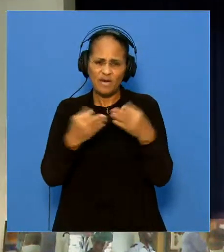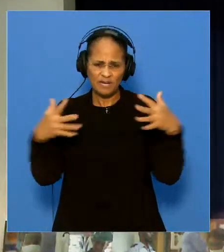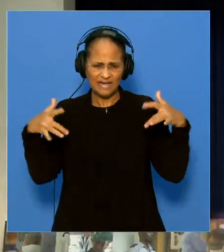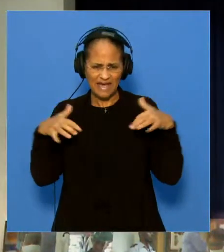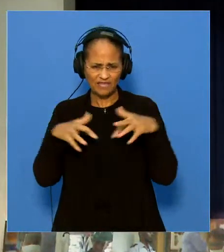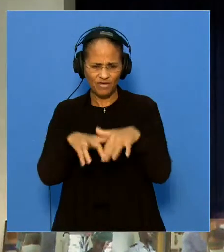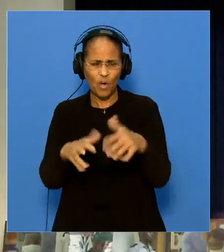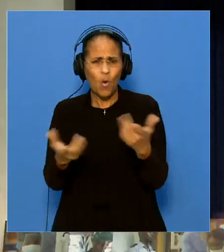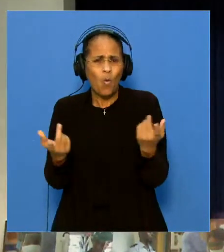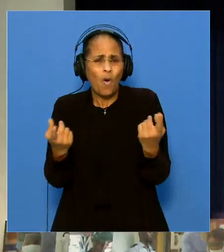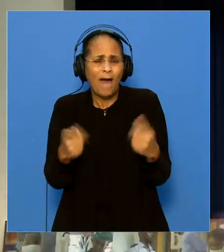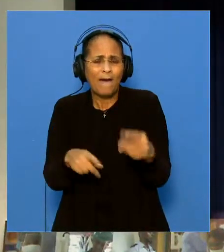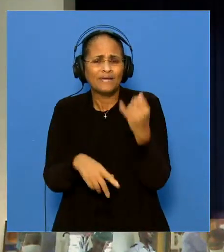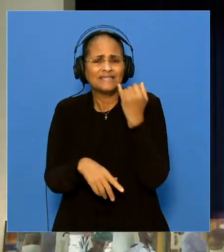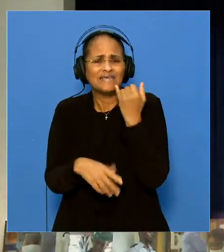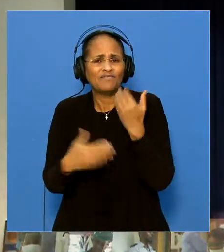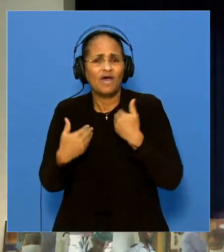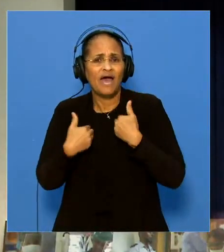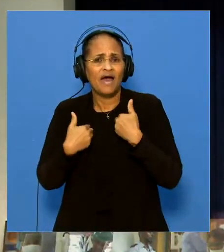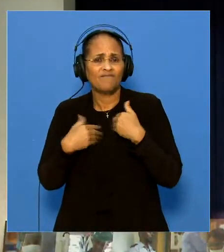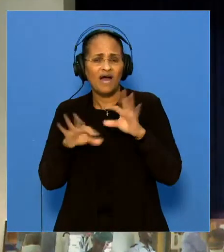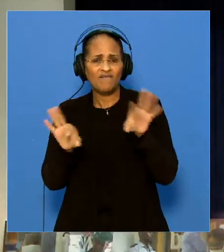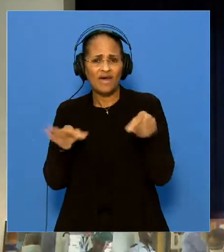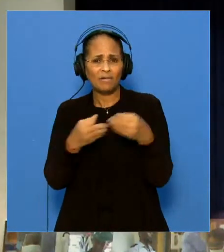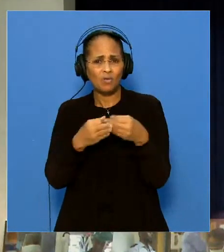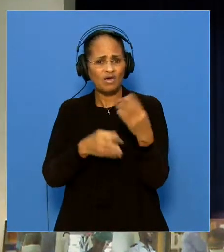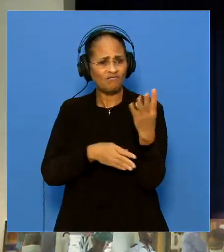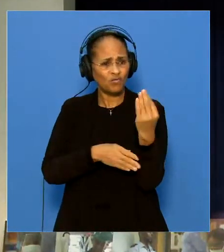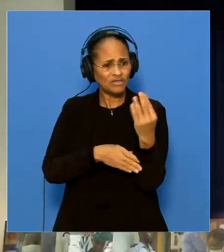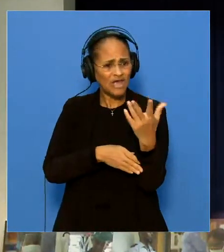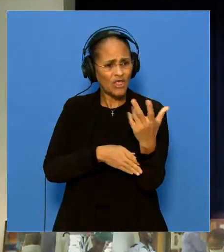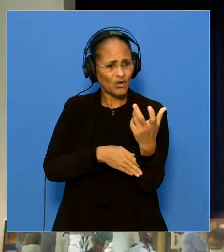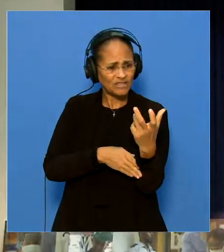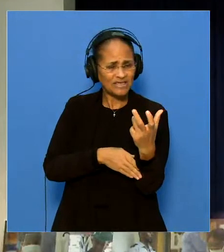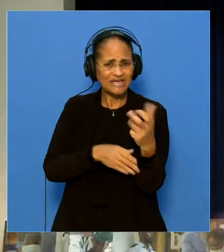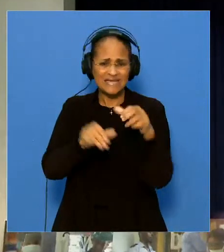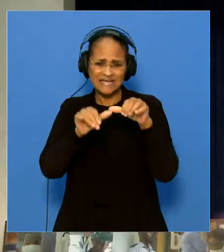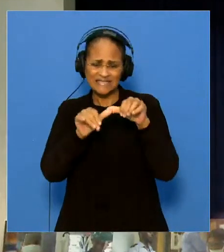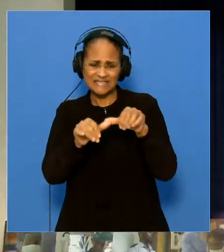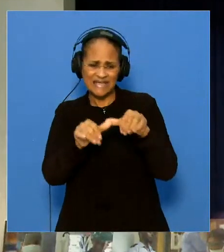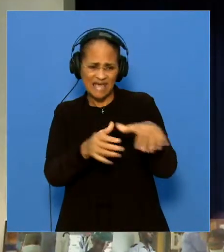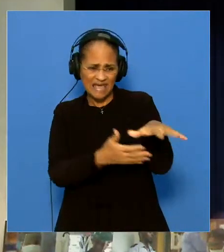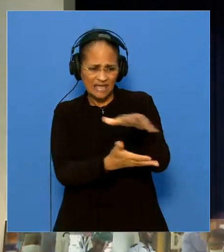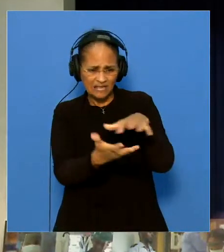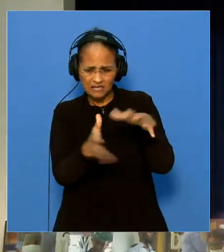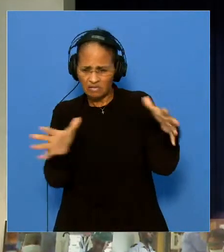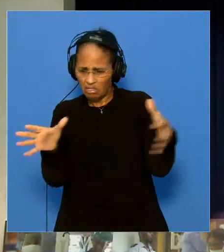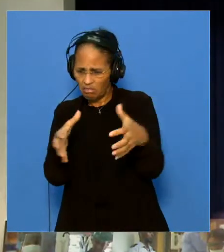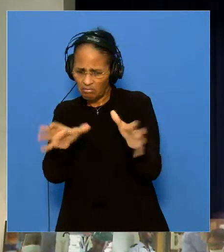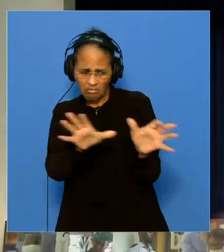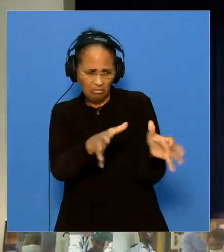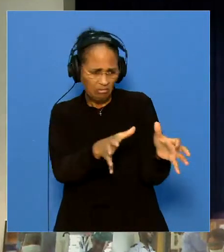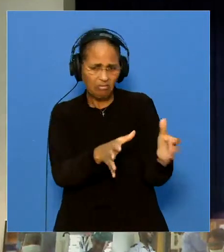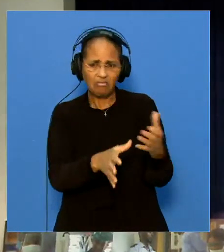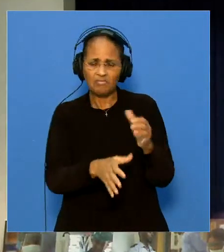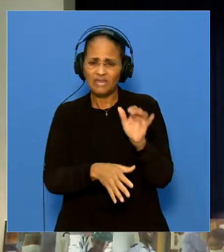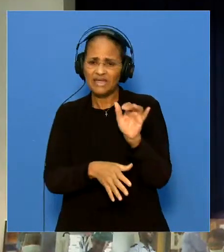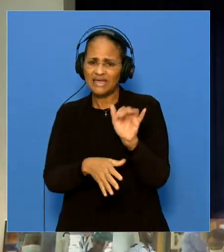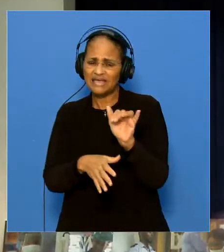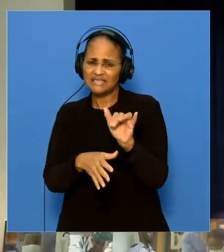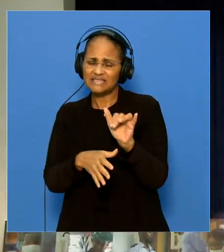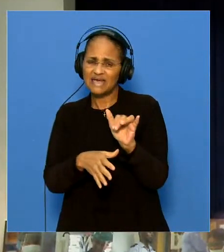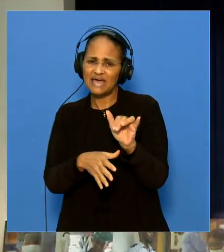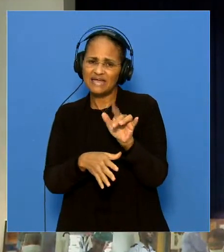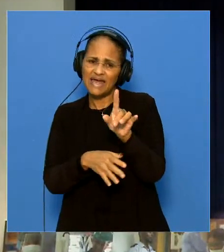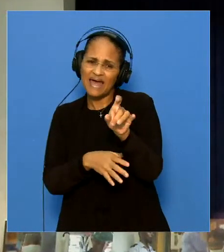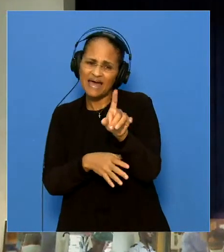happens if you have a family with about 13 to 14 staying in the same proximity of one house? Is that, and this person